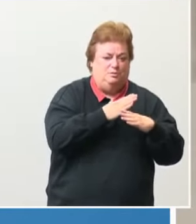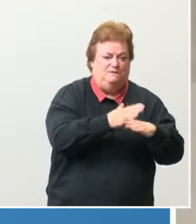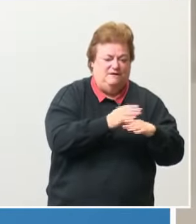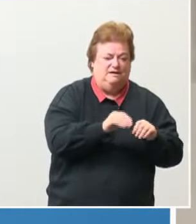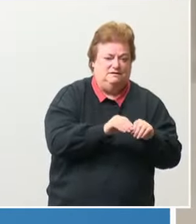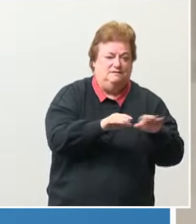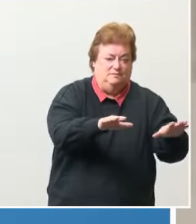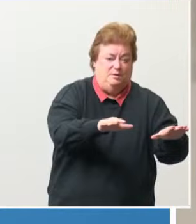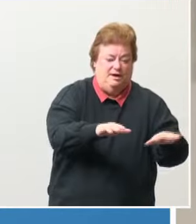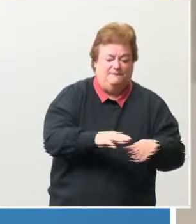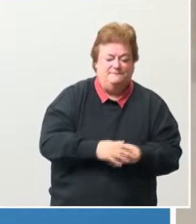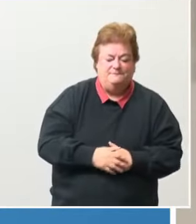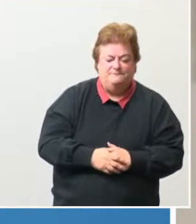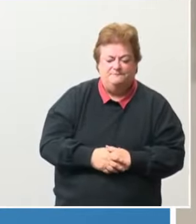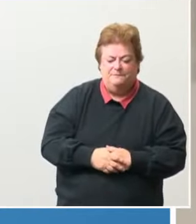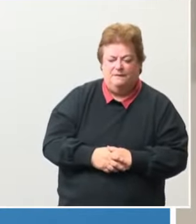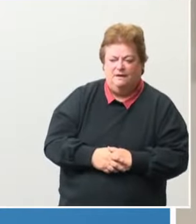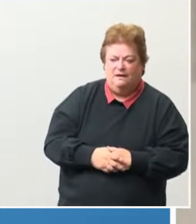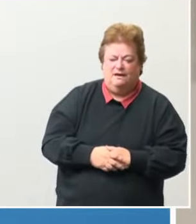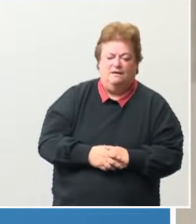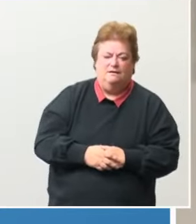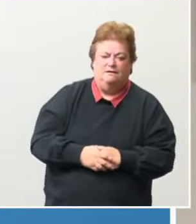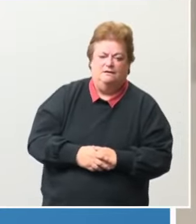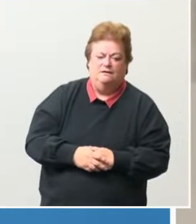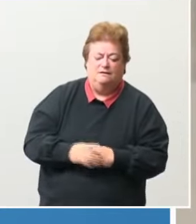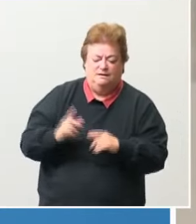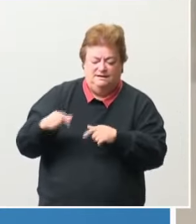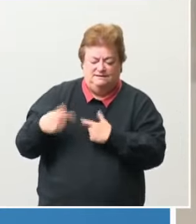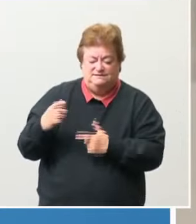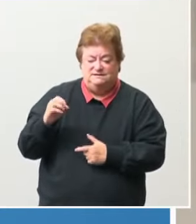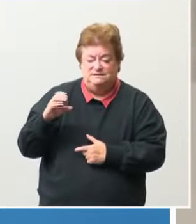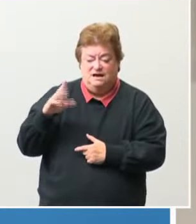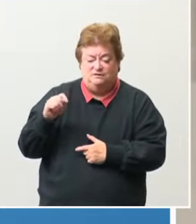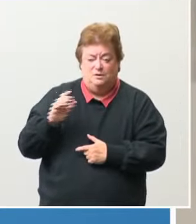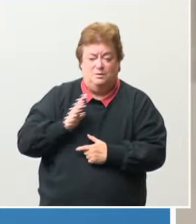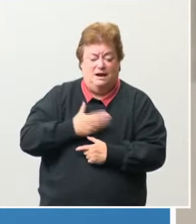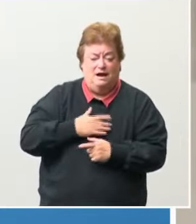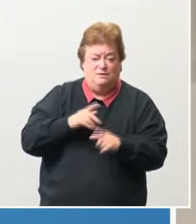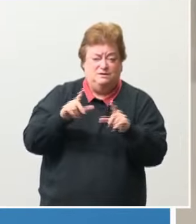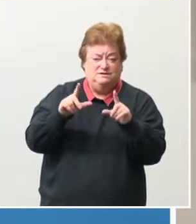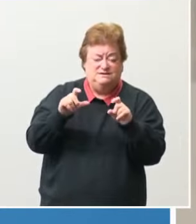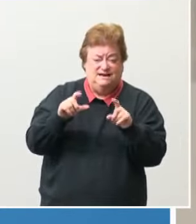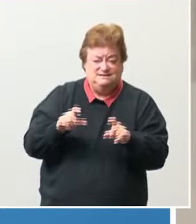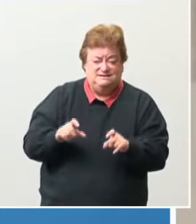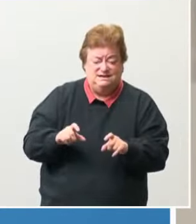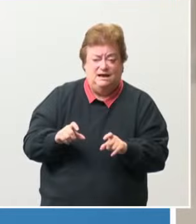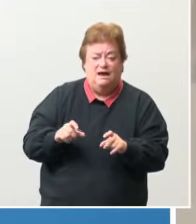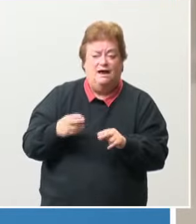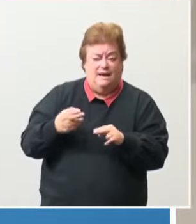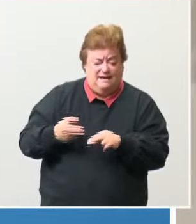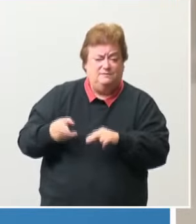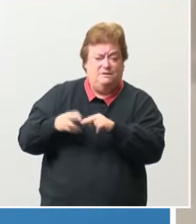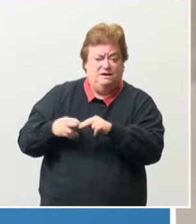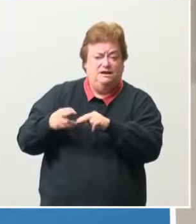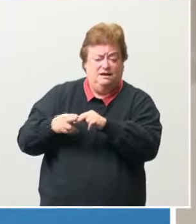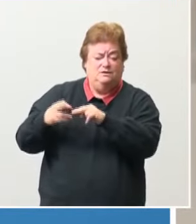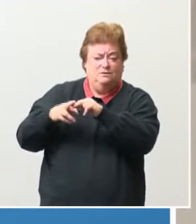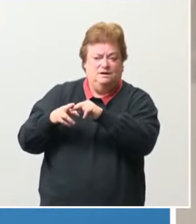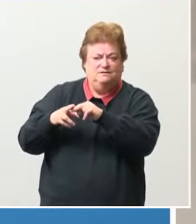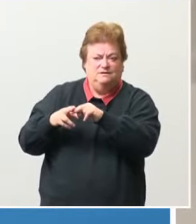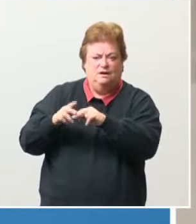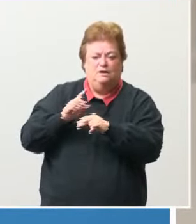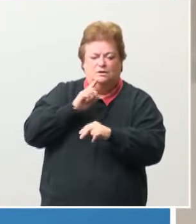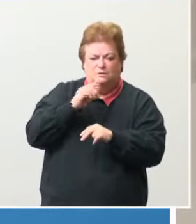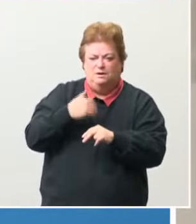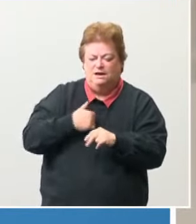the disease. Since October, our testing has been increasing, and actually we've had